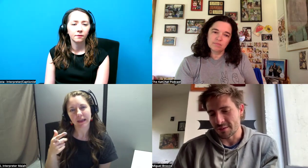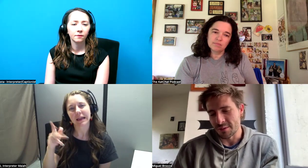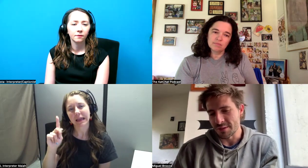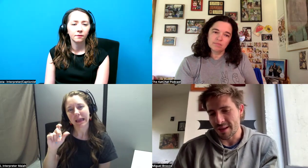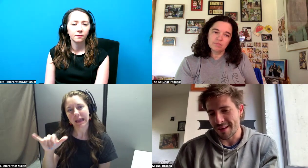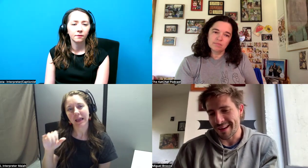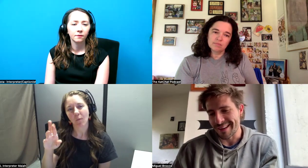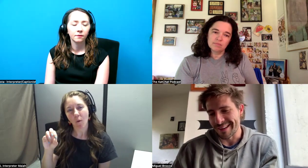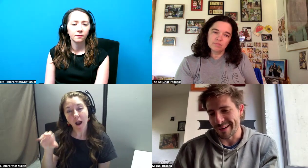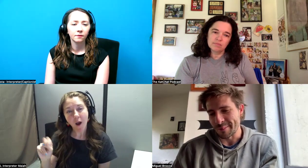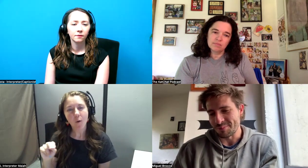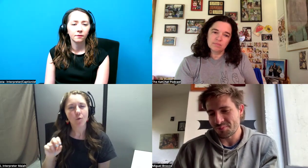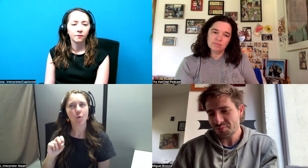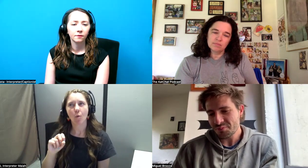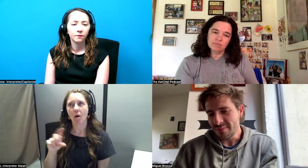American actor who said that